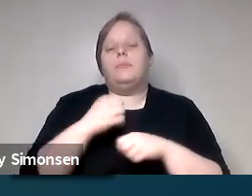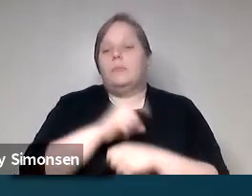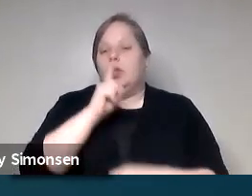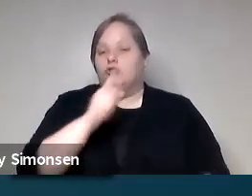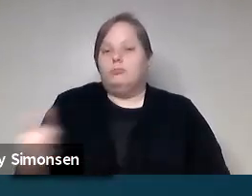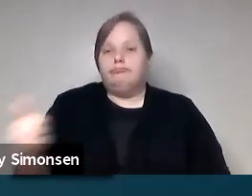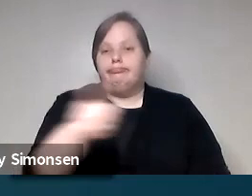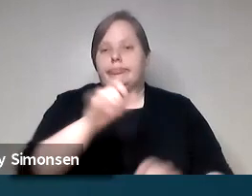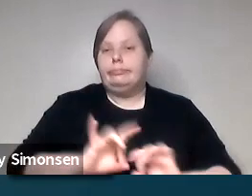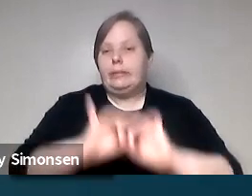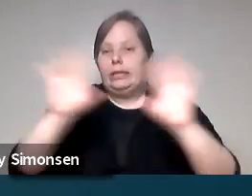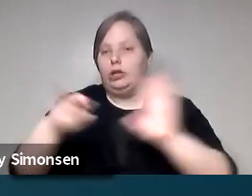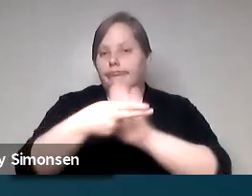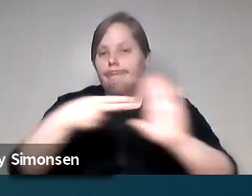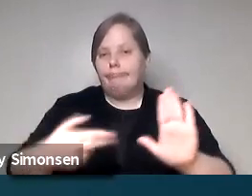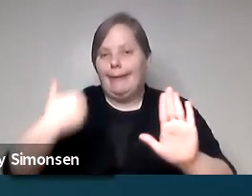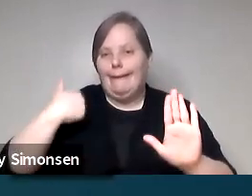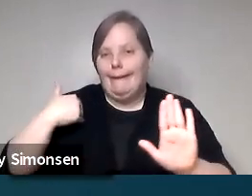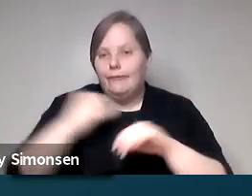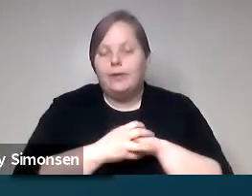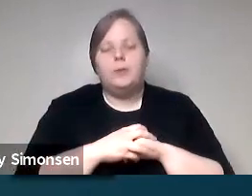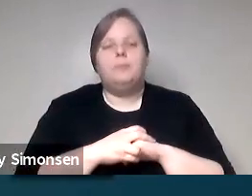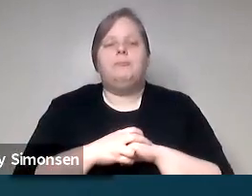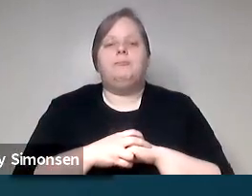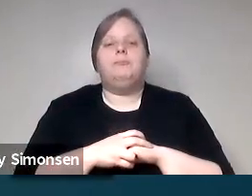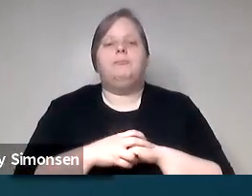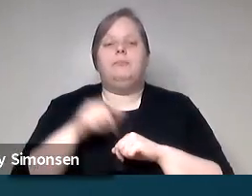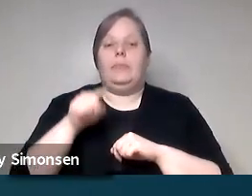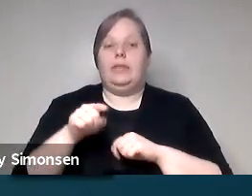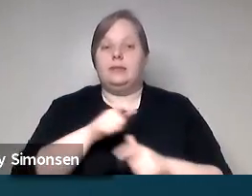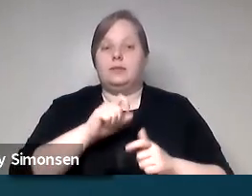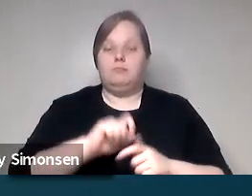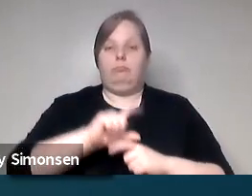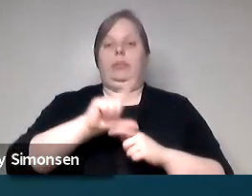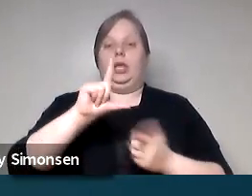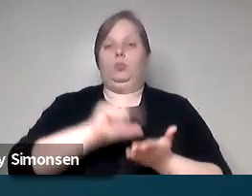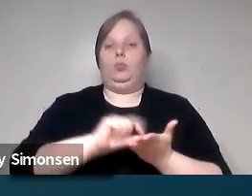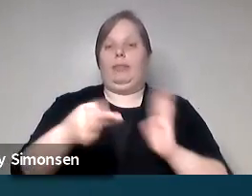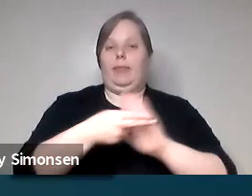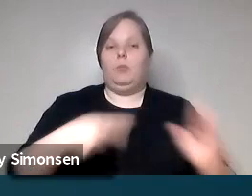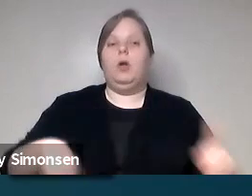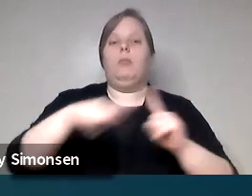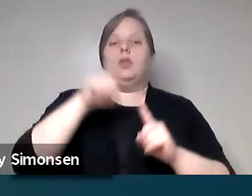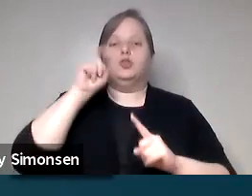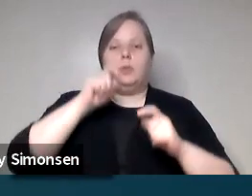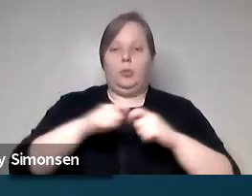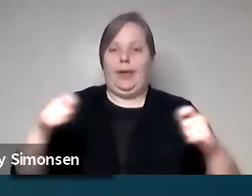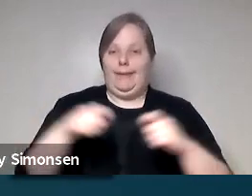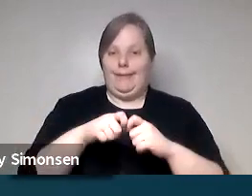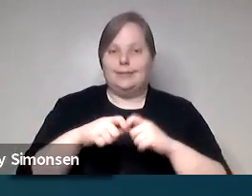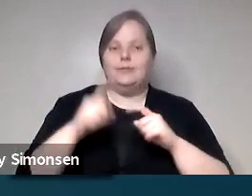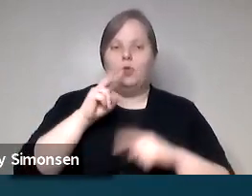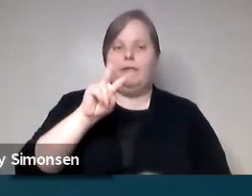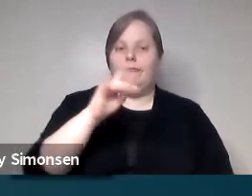you clearly label them. This has a large print label on it, as well as rubber bands on the vinegar